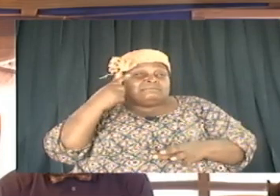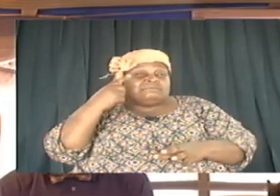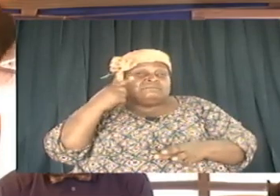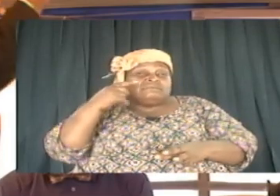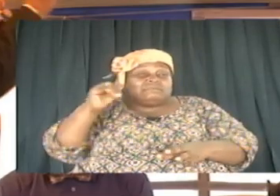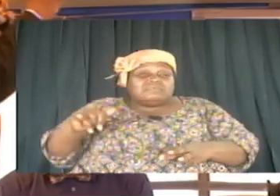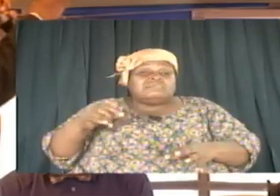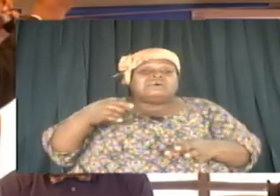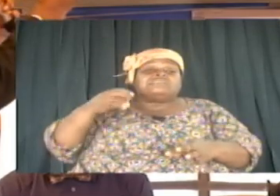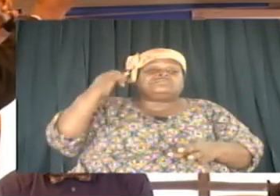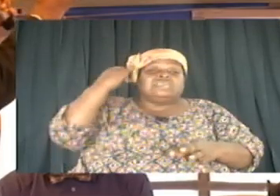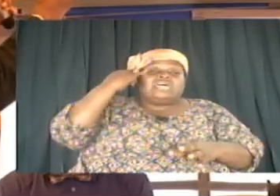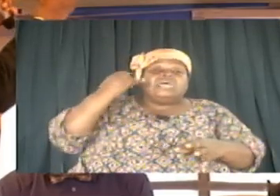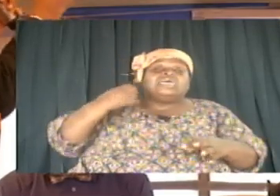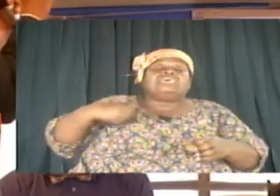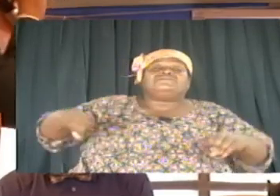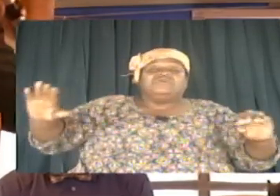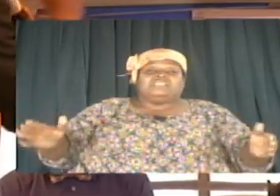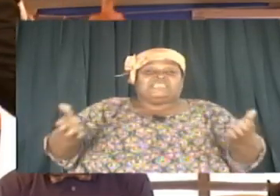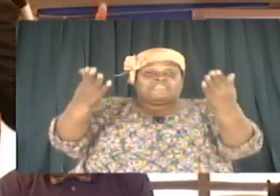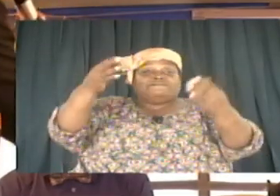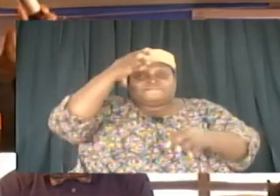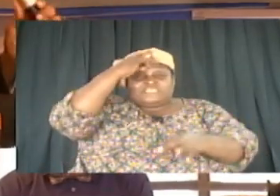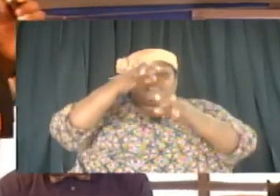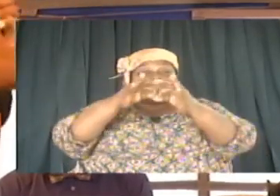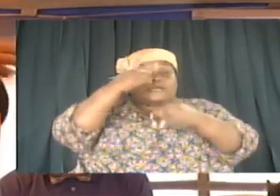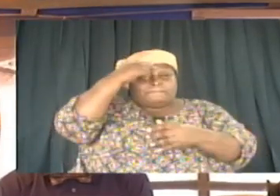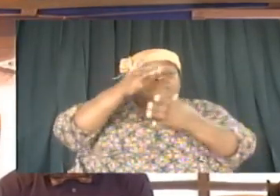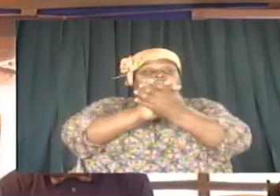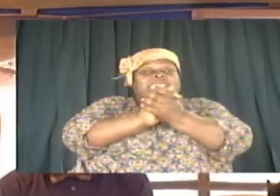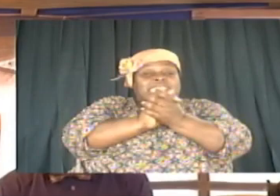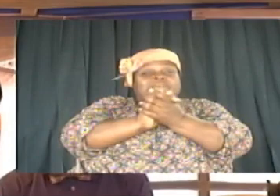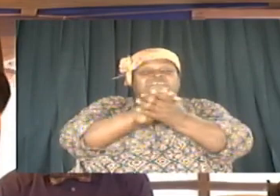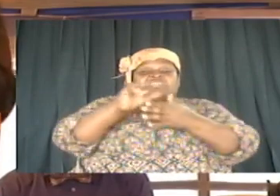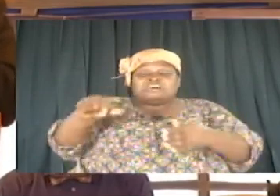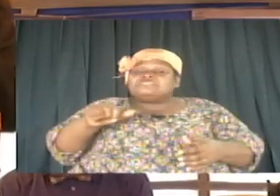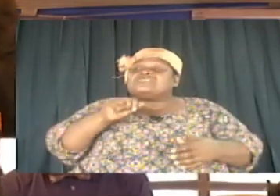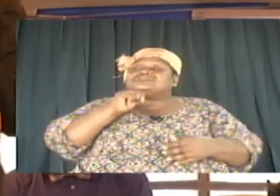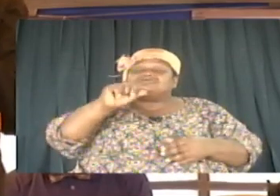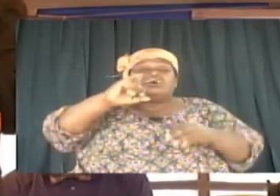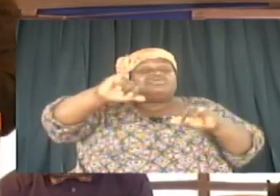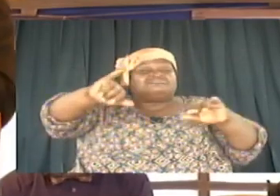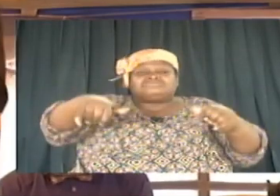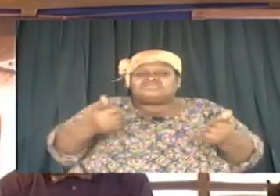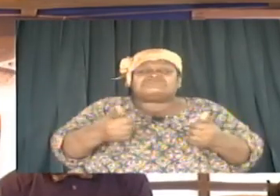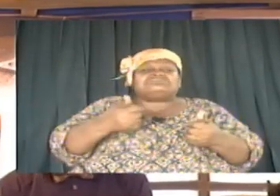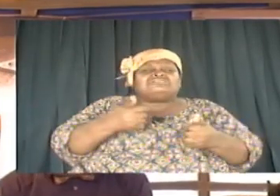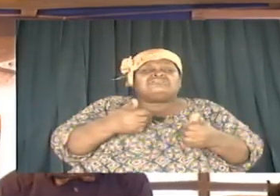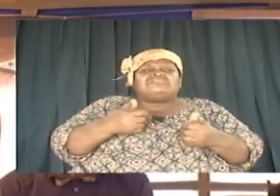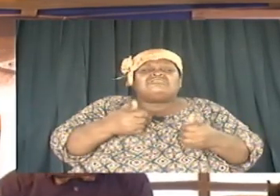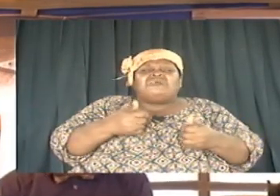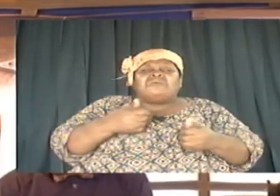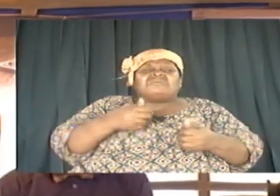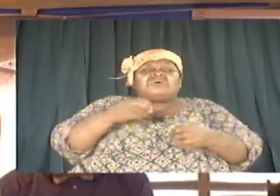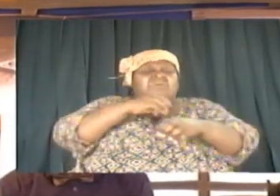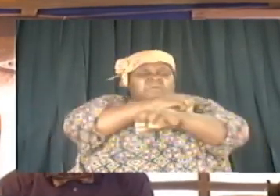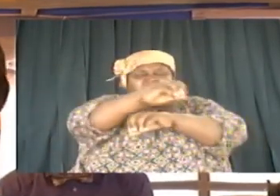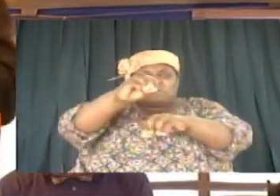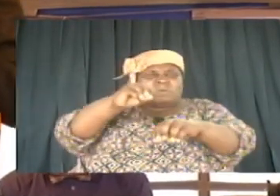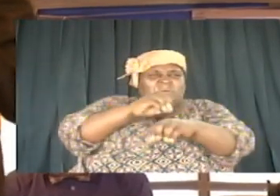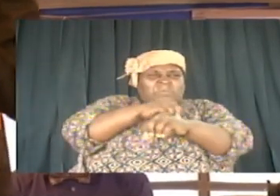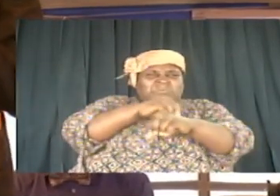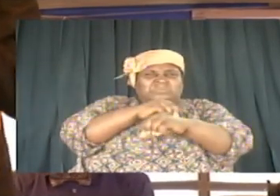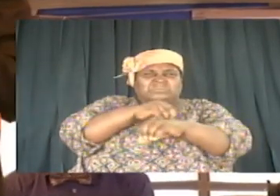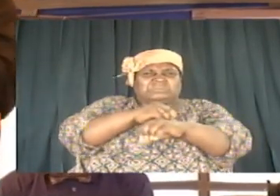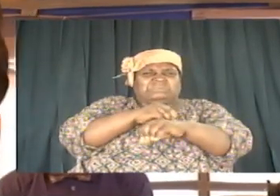we dare to lift our faith and believe that this is not just a mundane, ordinary, regular